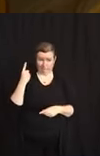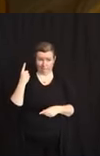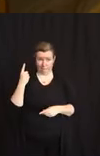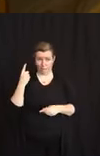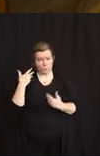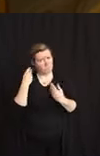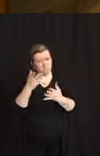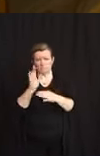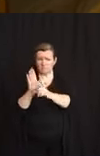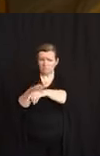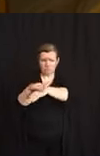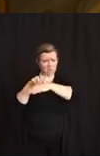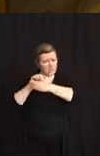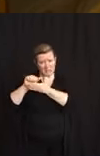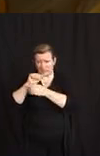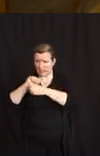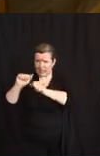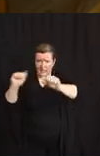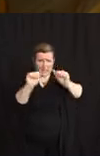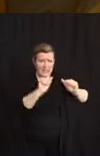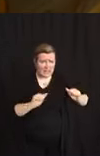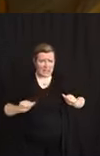important to do so safely.